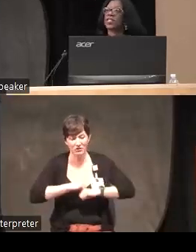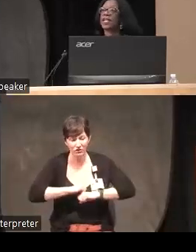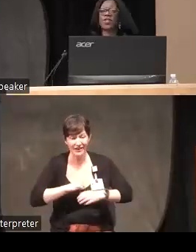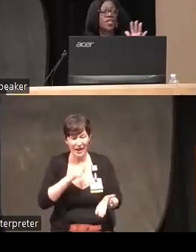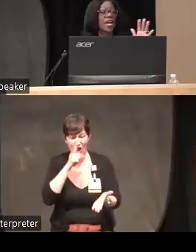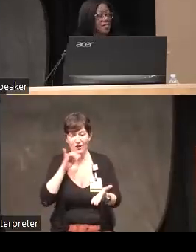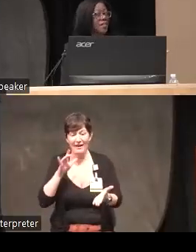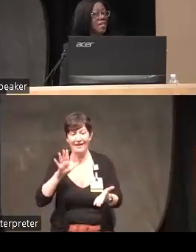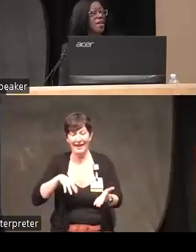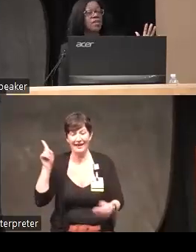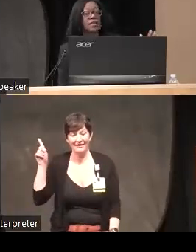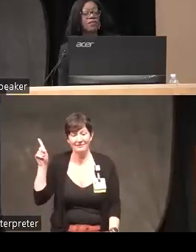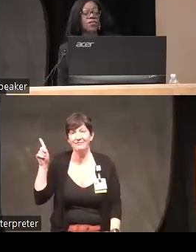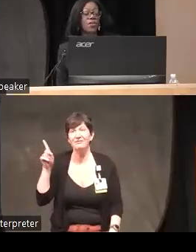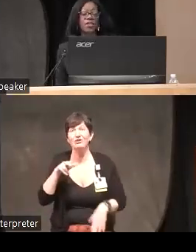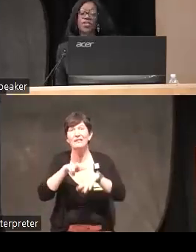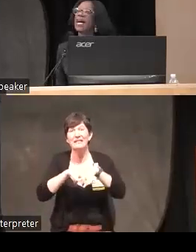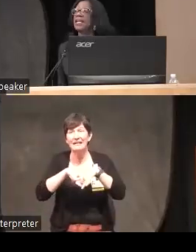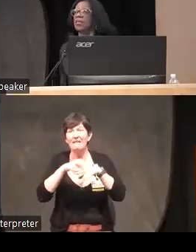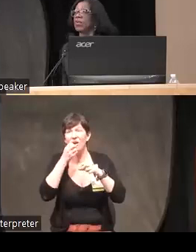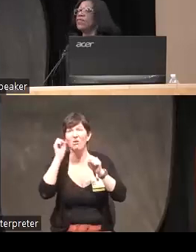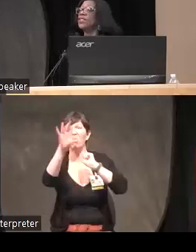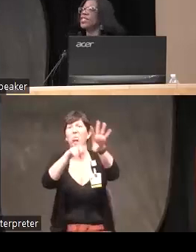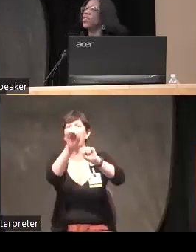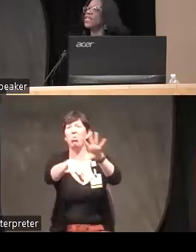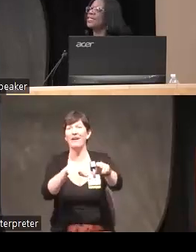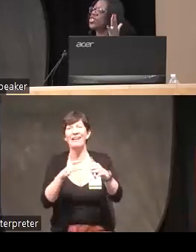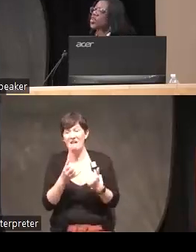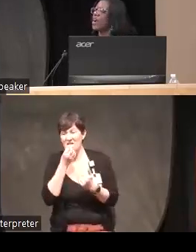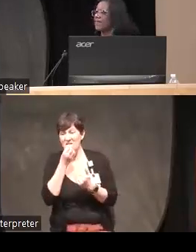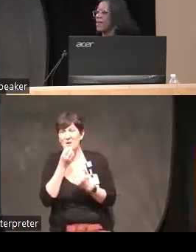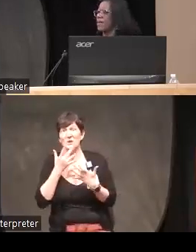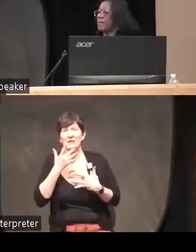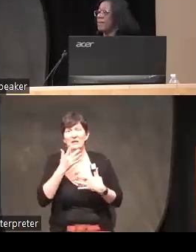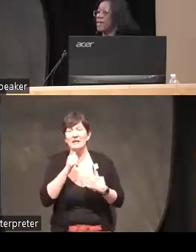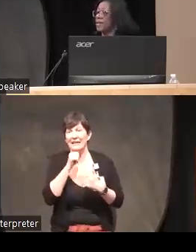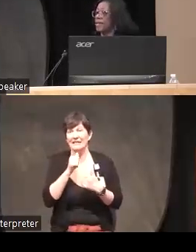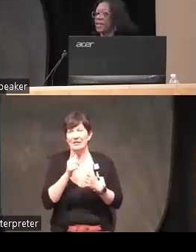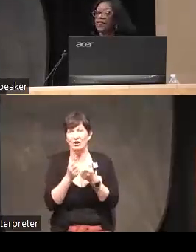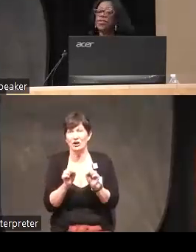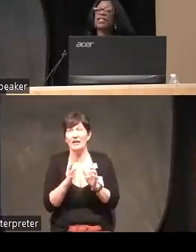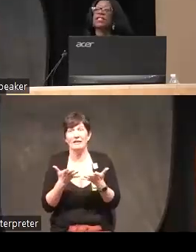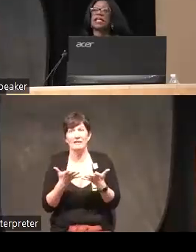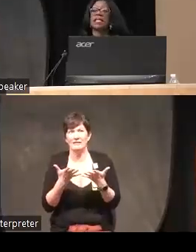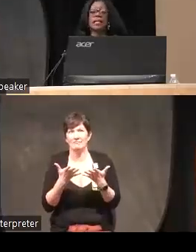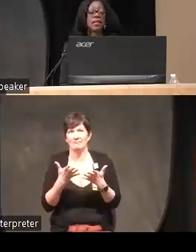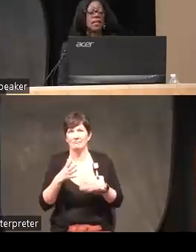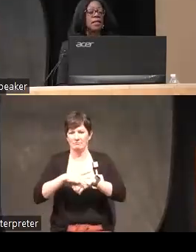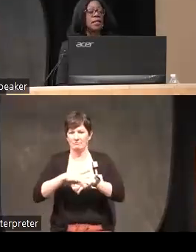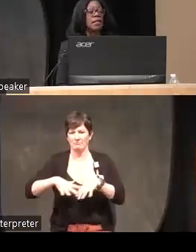used to look like. You used to have to sit at a counter and get food thrown at you. Not anymore. Food insecurity is geographic. If you looked at the